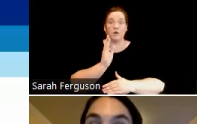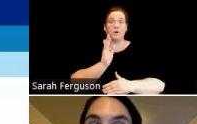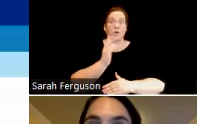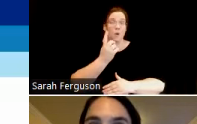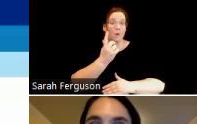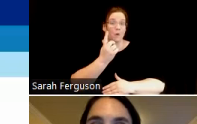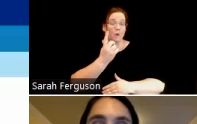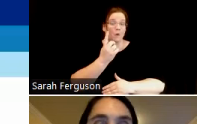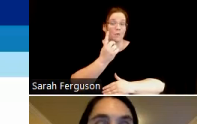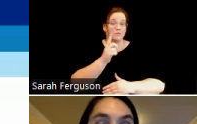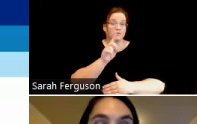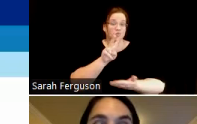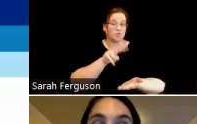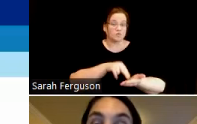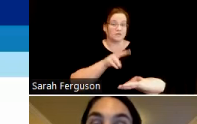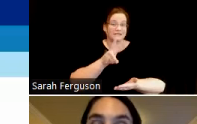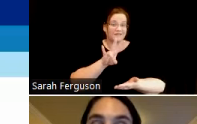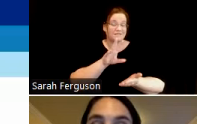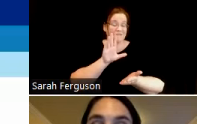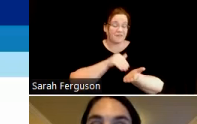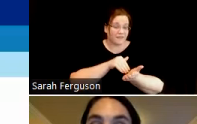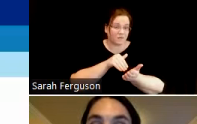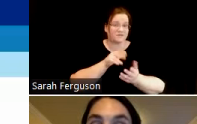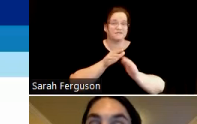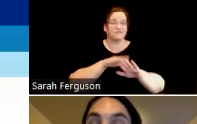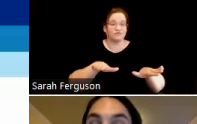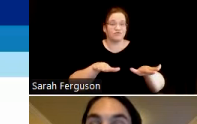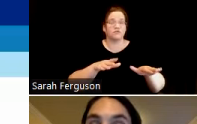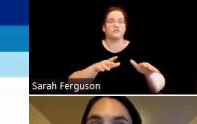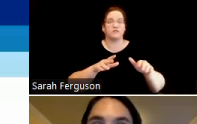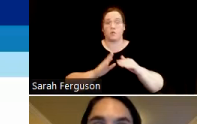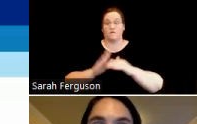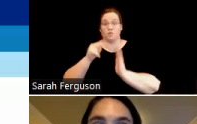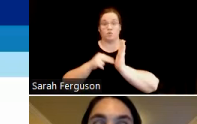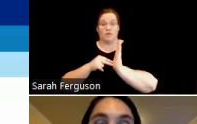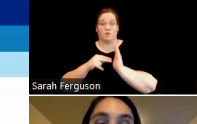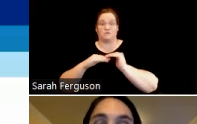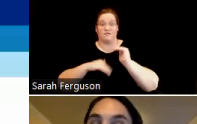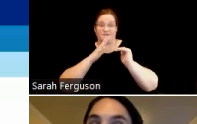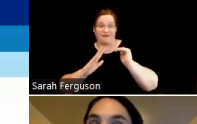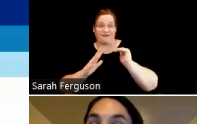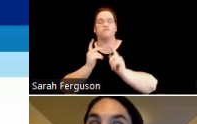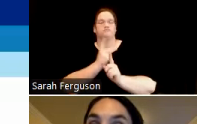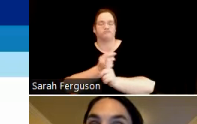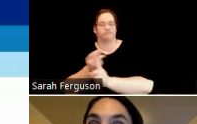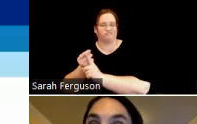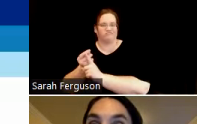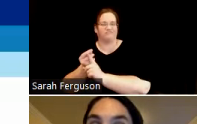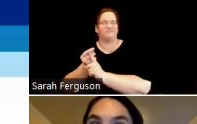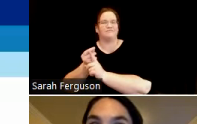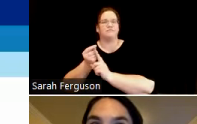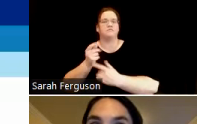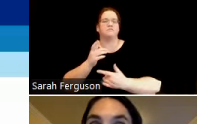have already received the vaccine. That's fantastic. And over 2,000 Vermonters under 5 have received the vaccine. Most have been given